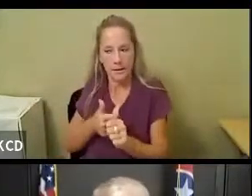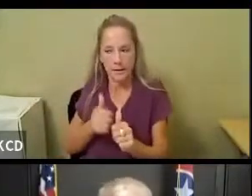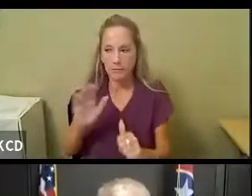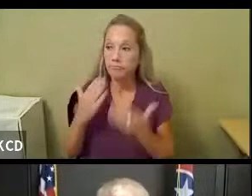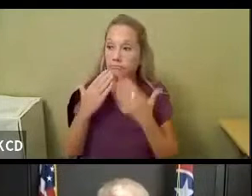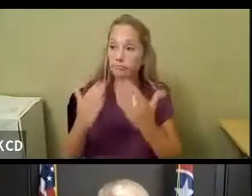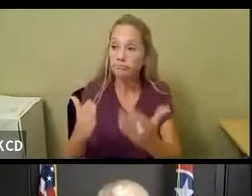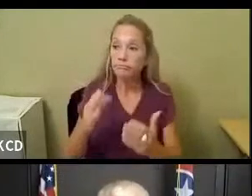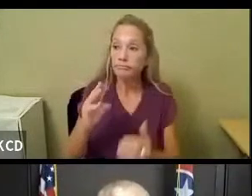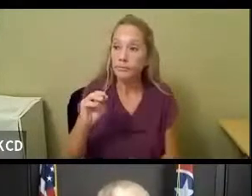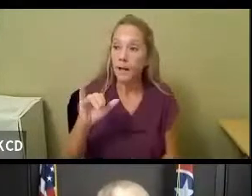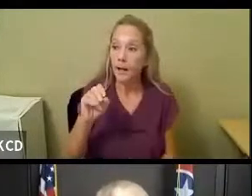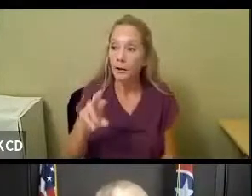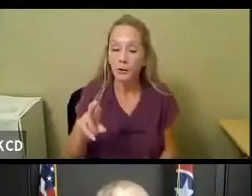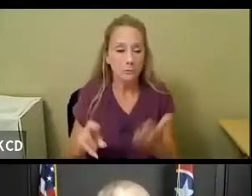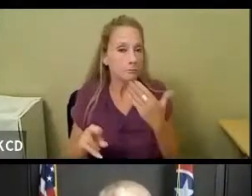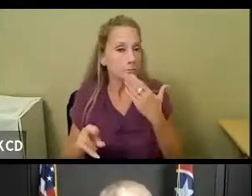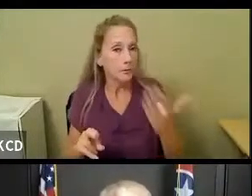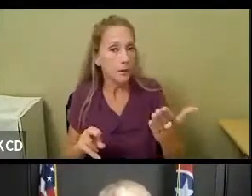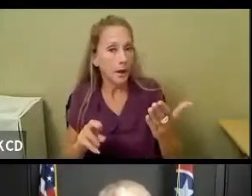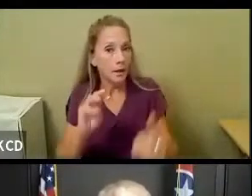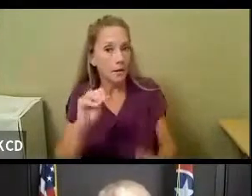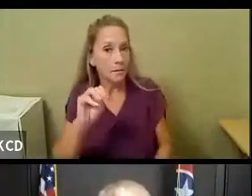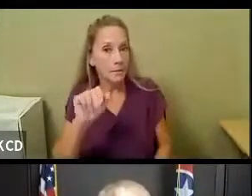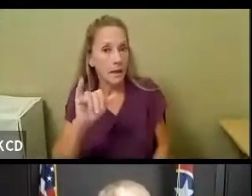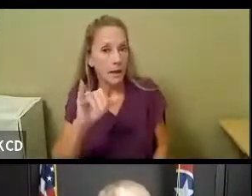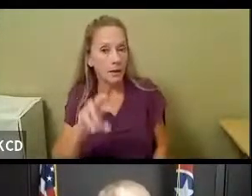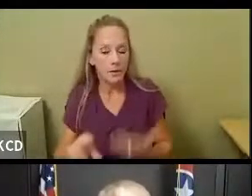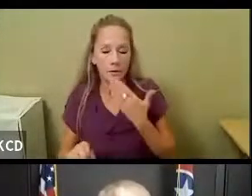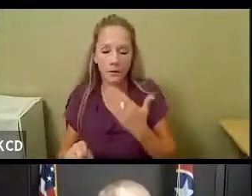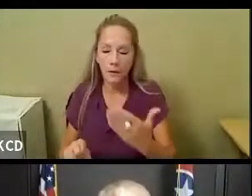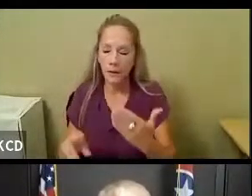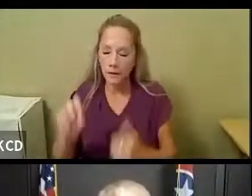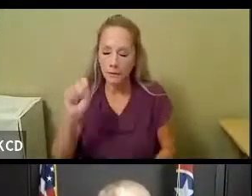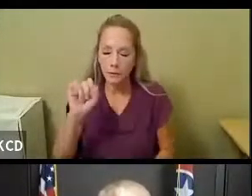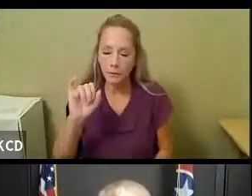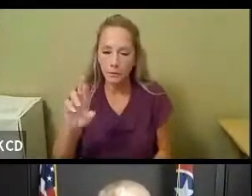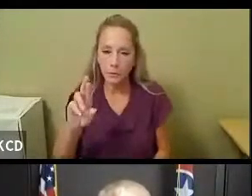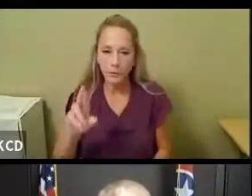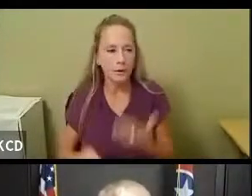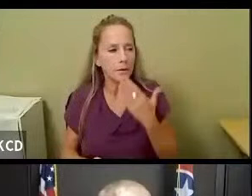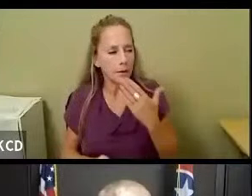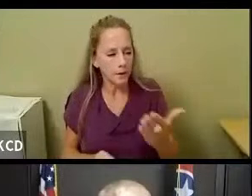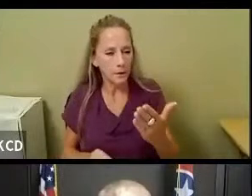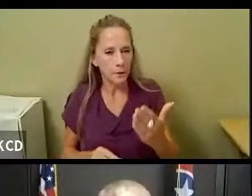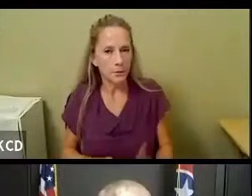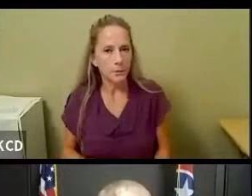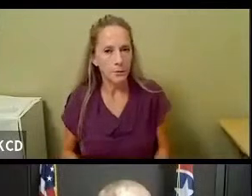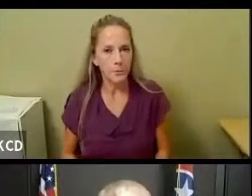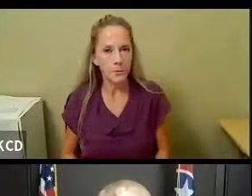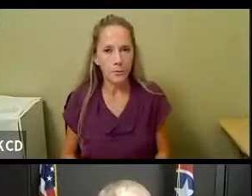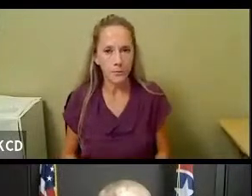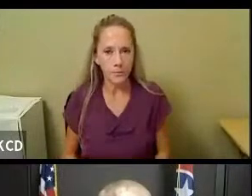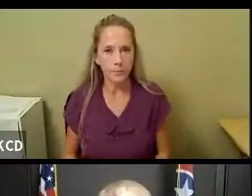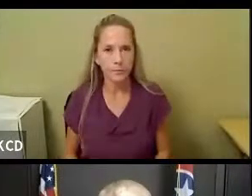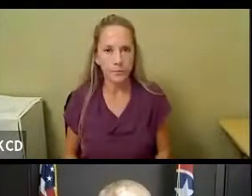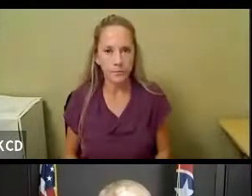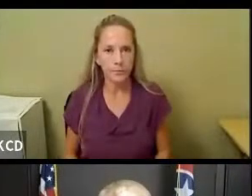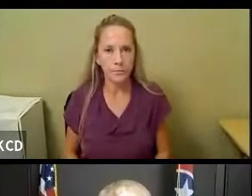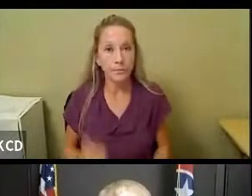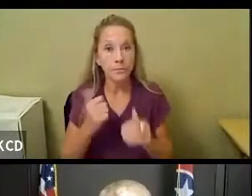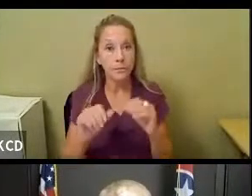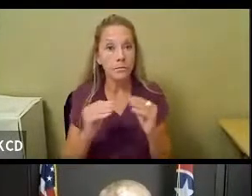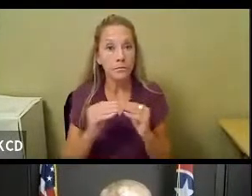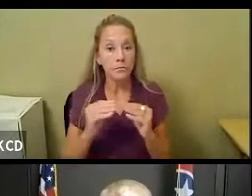Oops. Thank you, Mayor Jacobs. Thank you, sir. Thank you. Any other